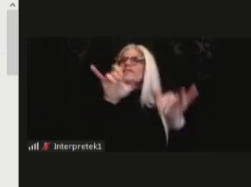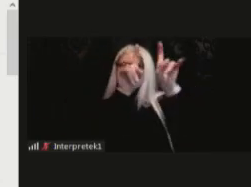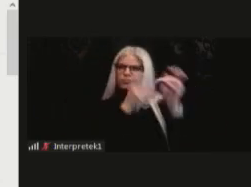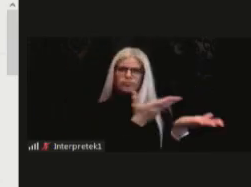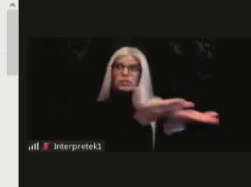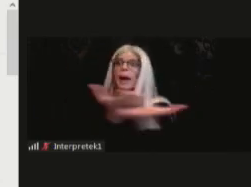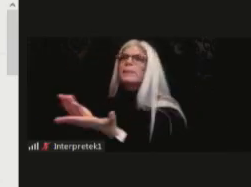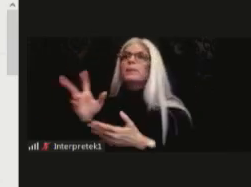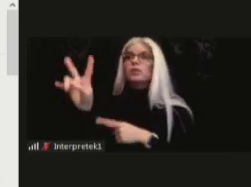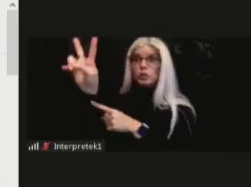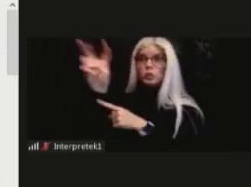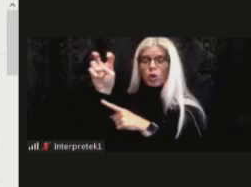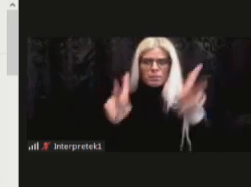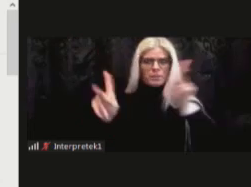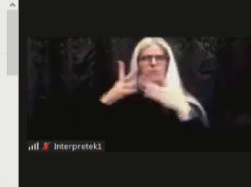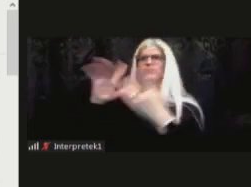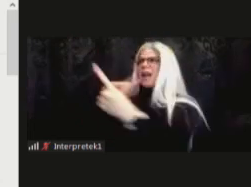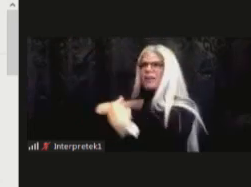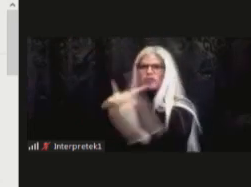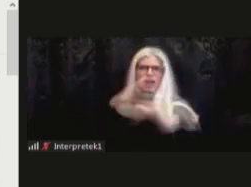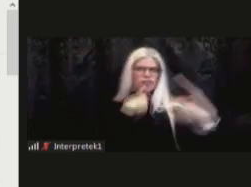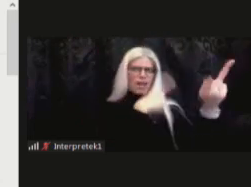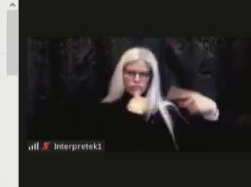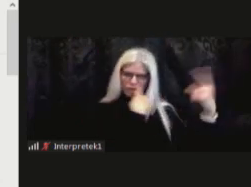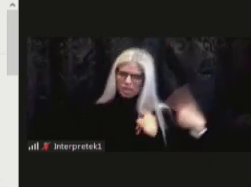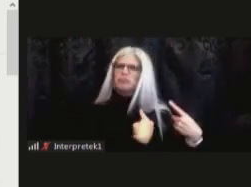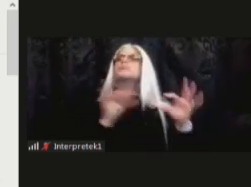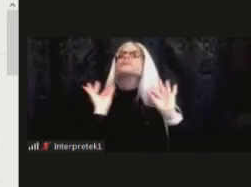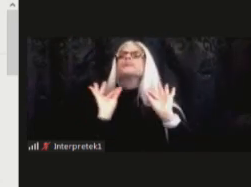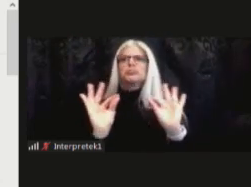I don't know exactly how many people came to forums, about 100.